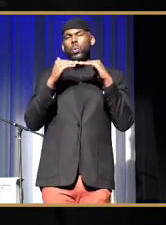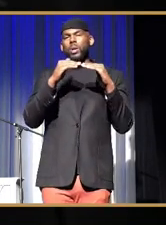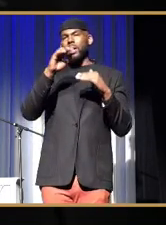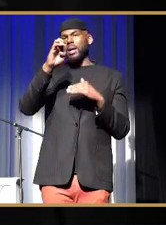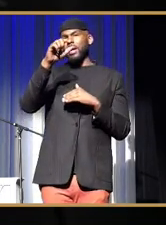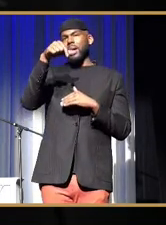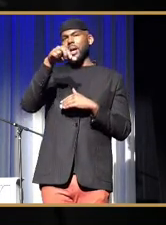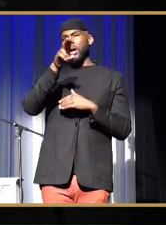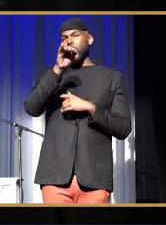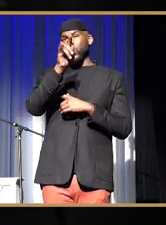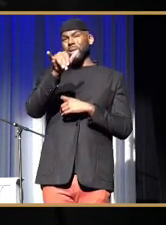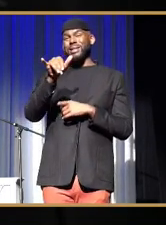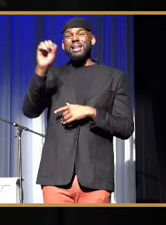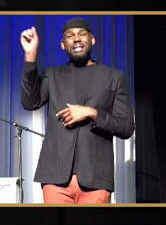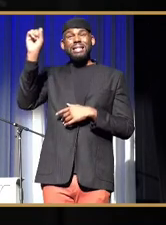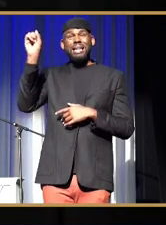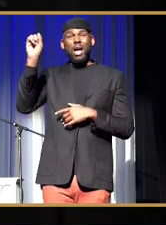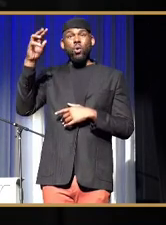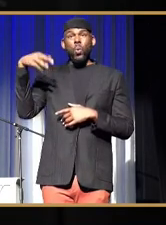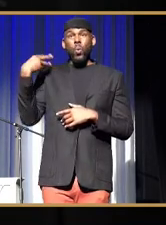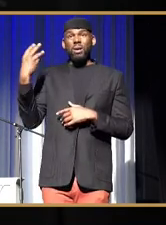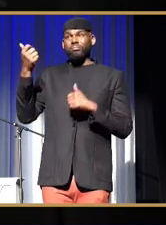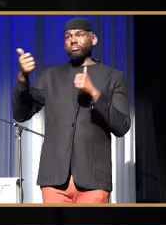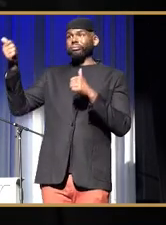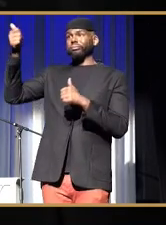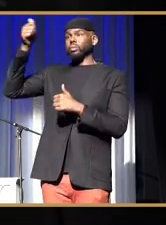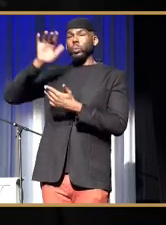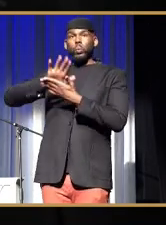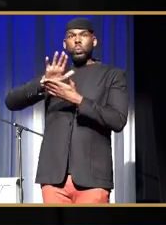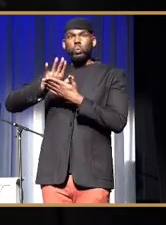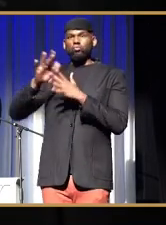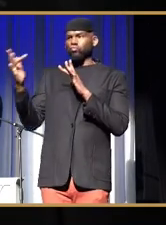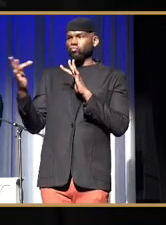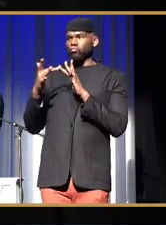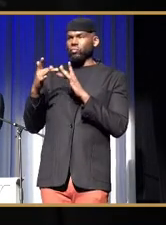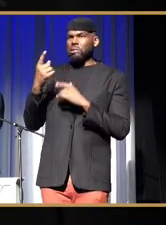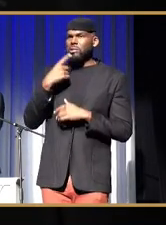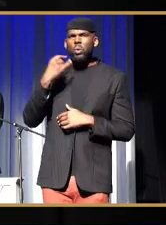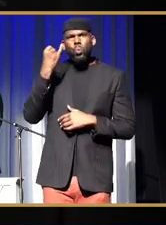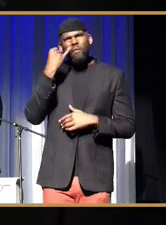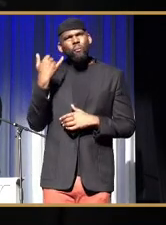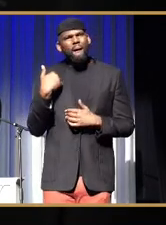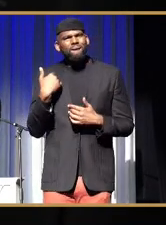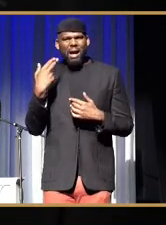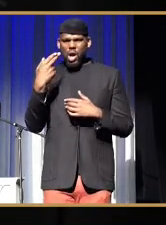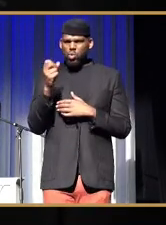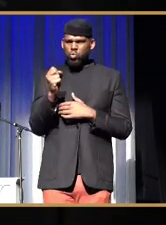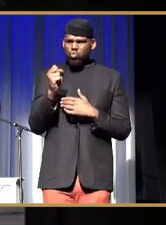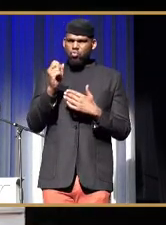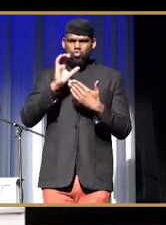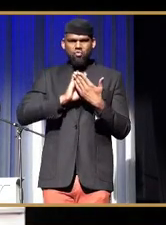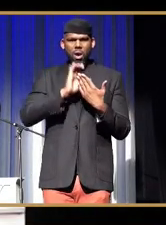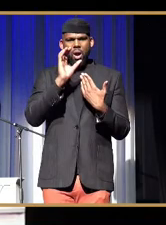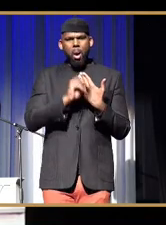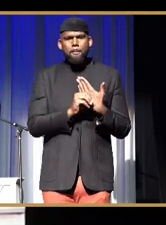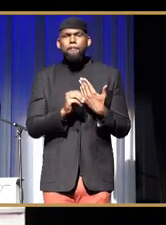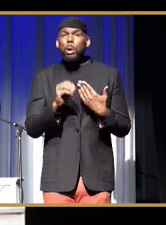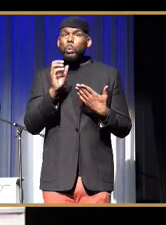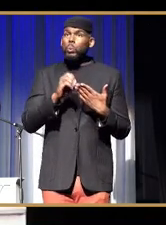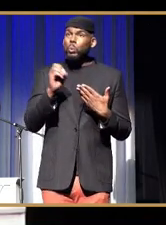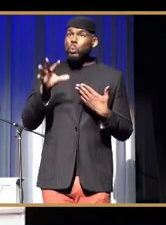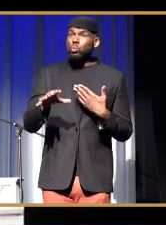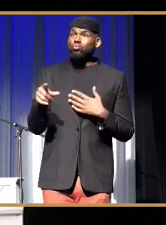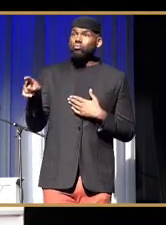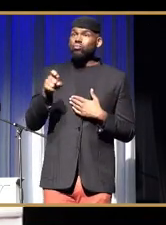superintendent of schools in Seattle approached us and said, what if we had a high school curriculum where students